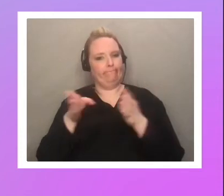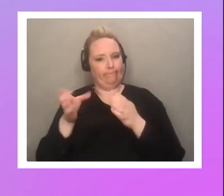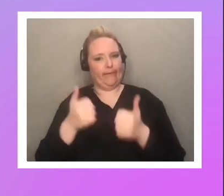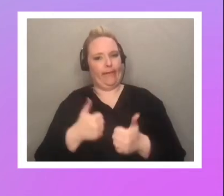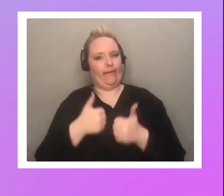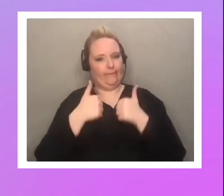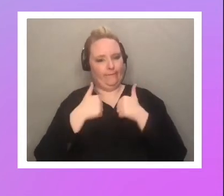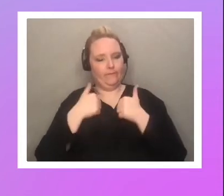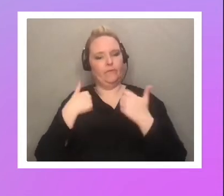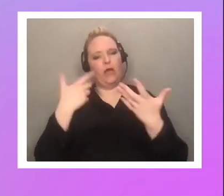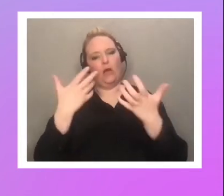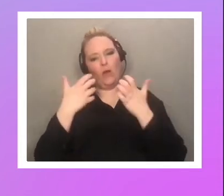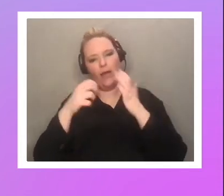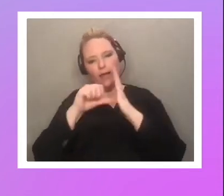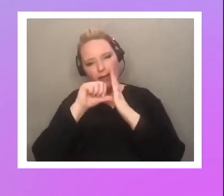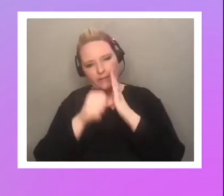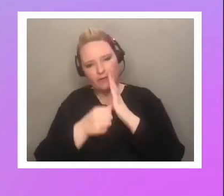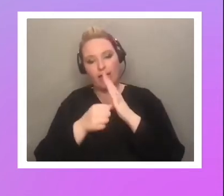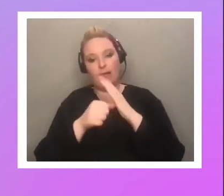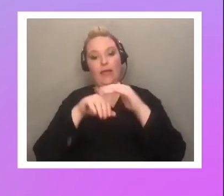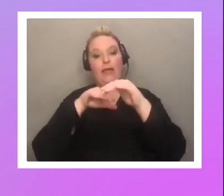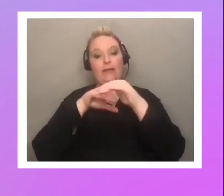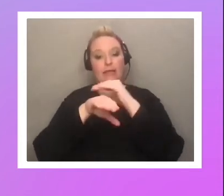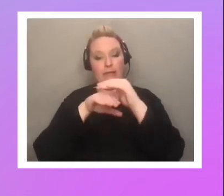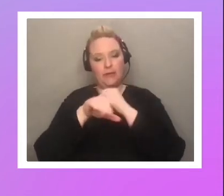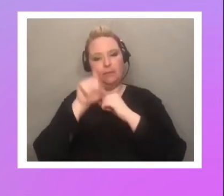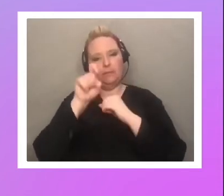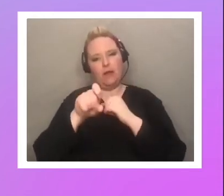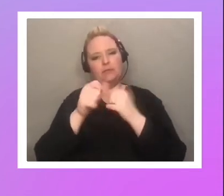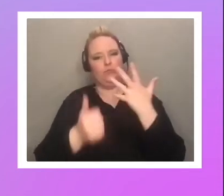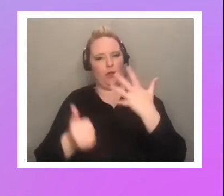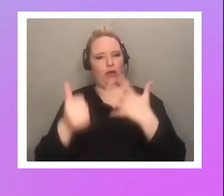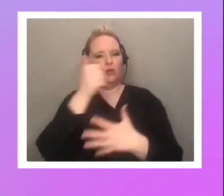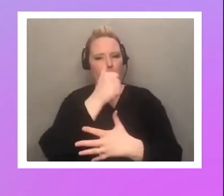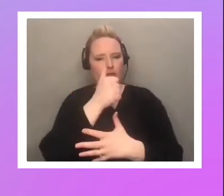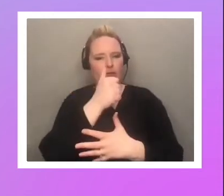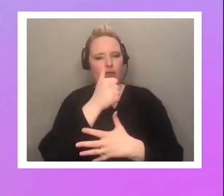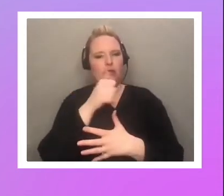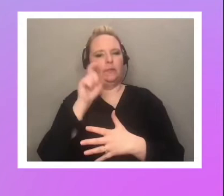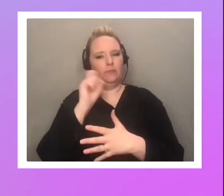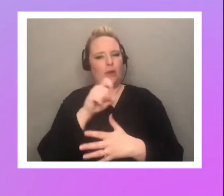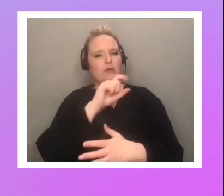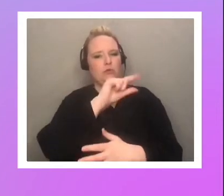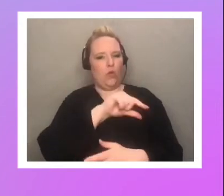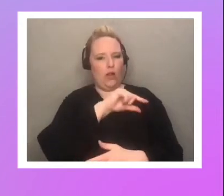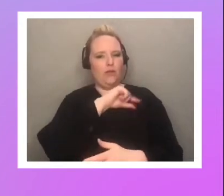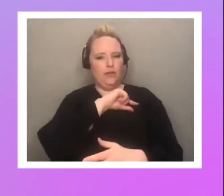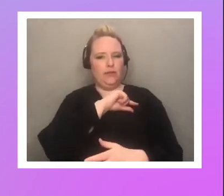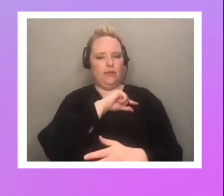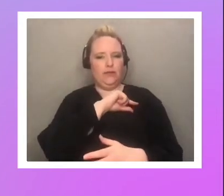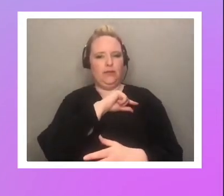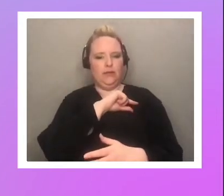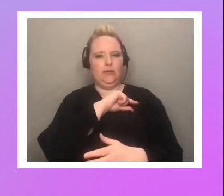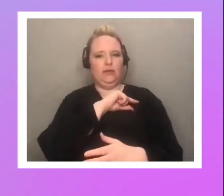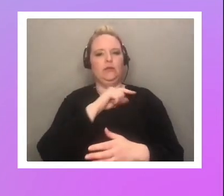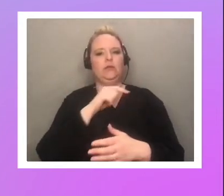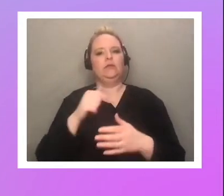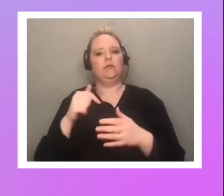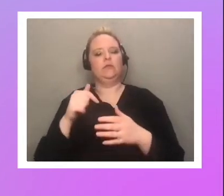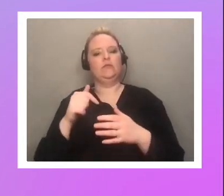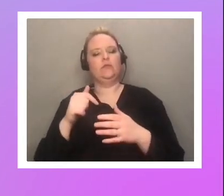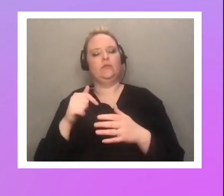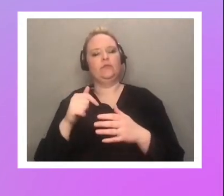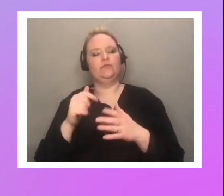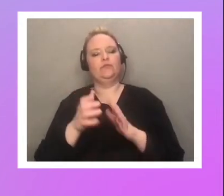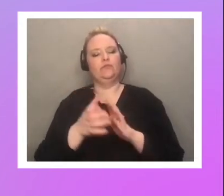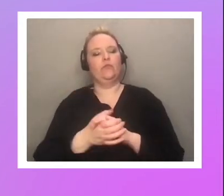drive home that accessibility needs to be a priority. It needs to be quality. And, let's not